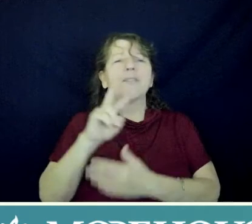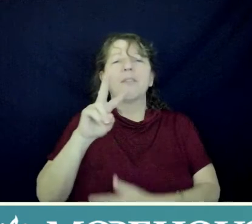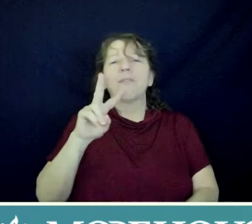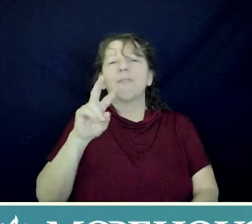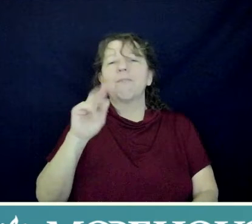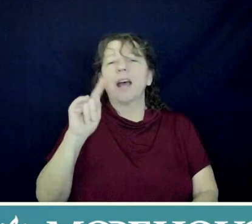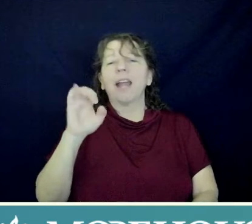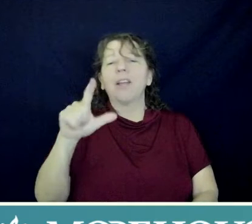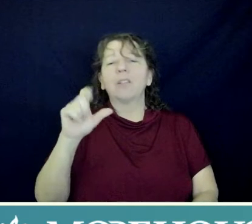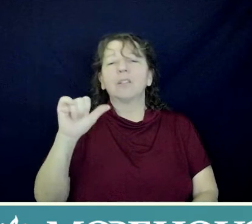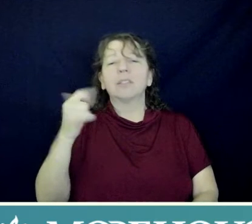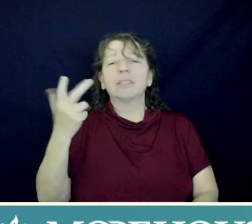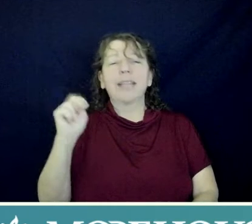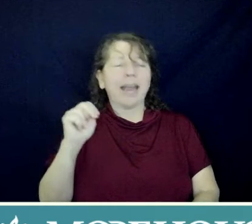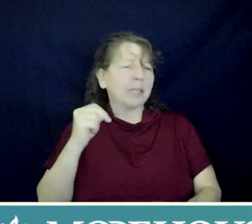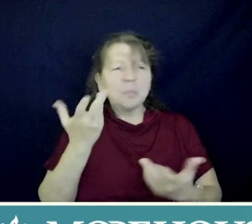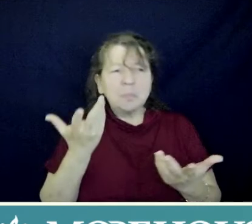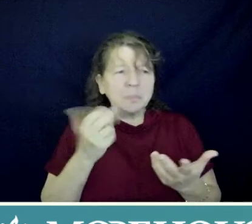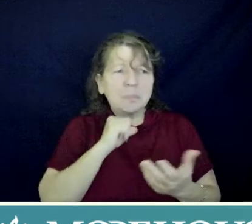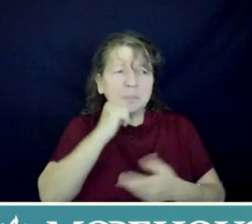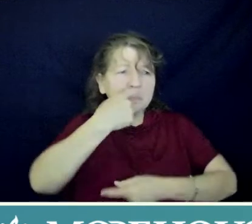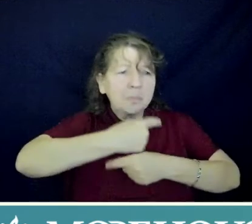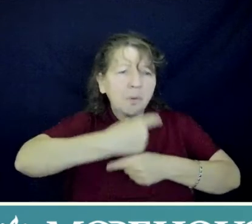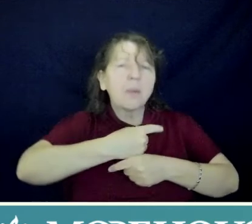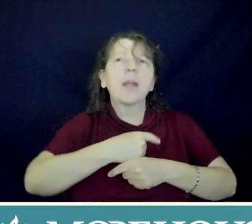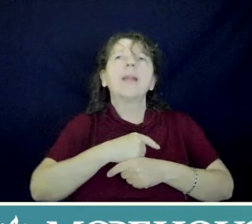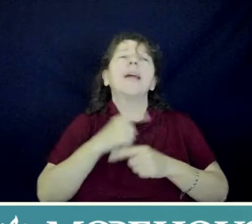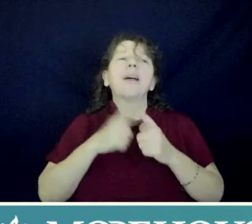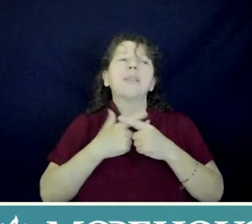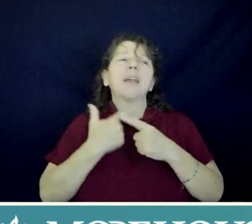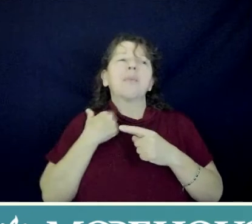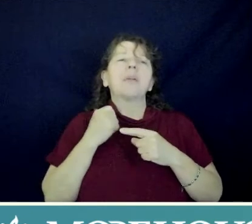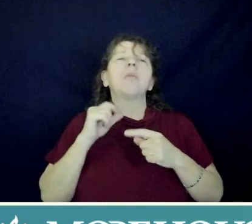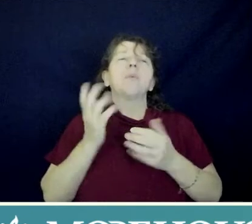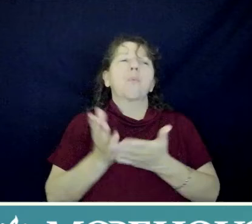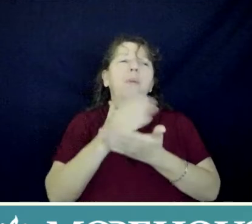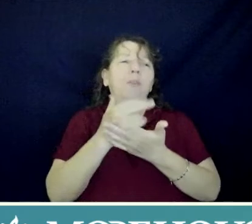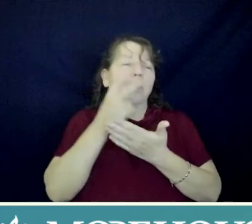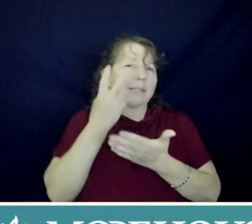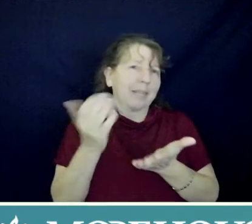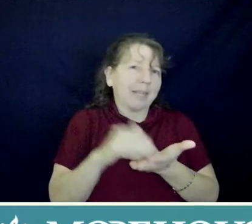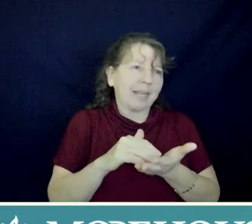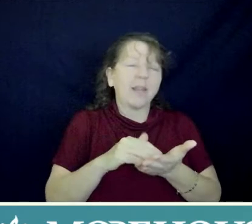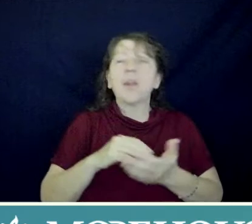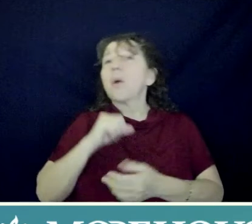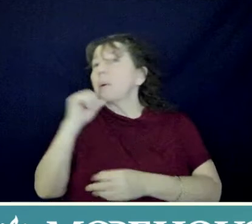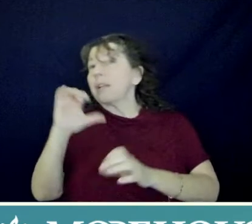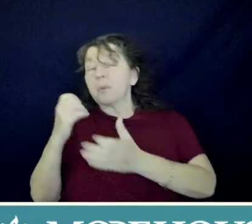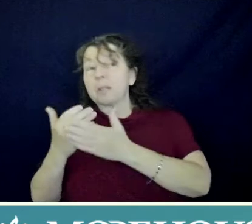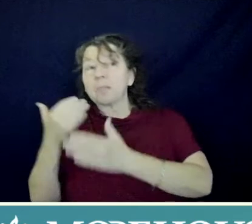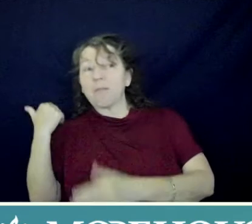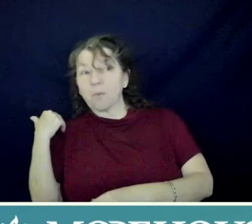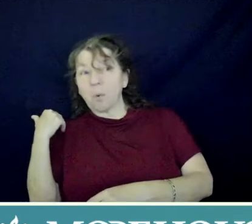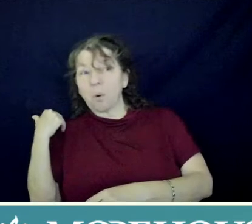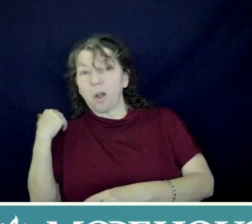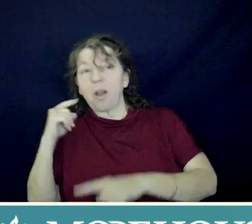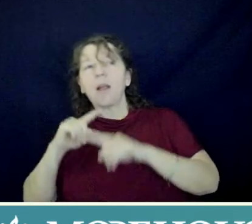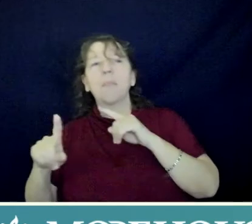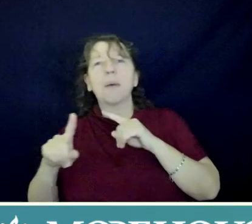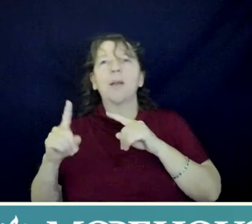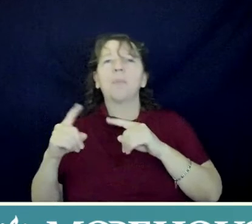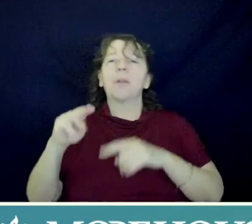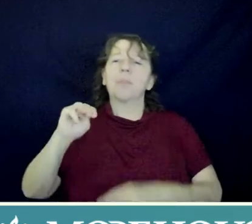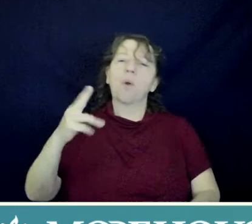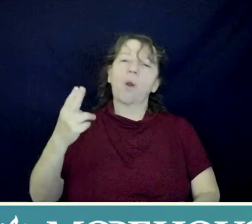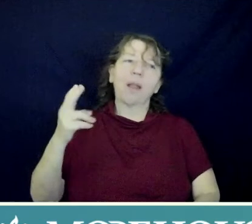done comprehensively before the Morehouse School of Medicine came in, but we've worked with clinicians, not just through the telemedicine